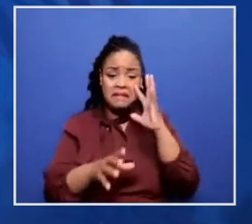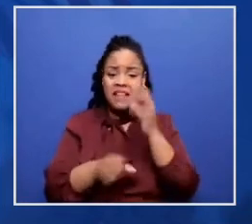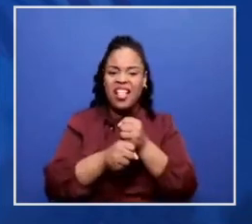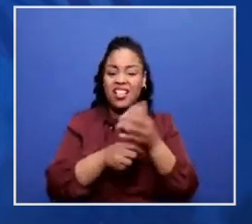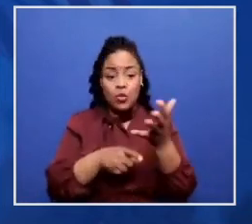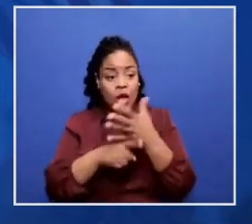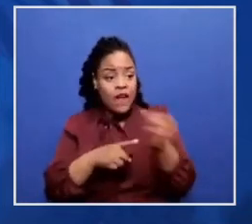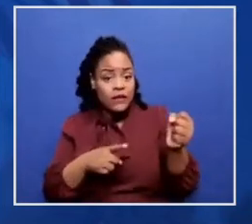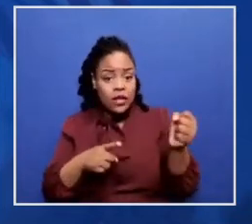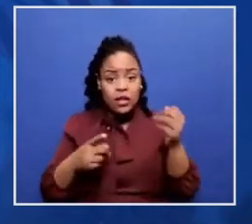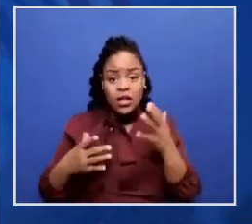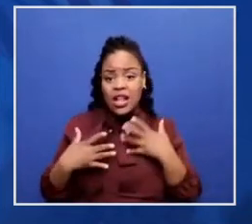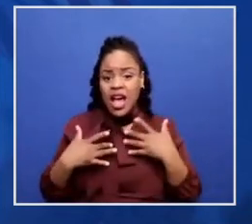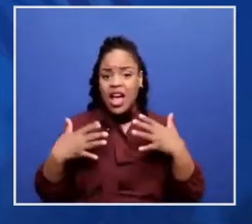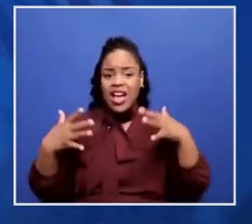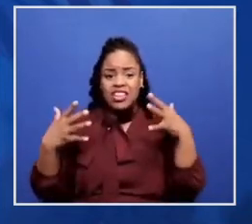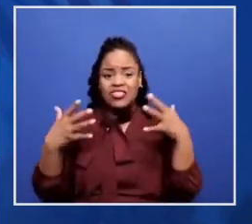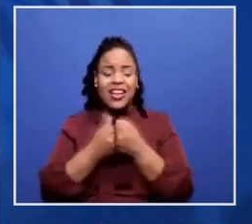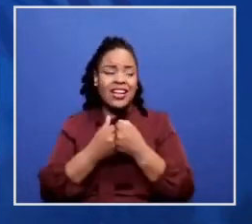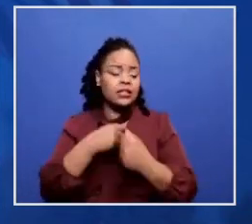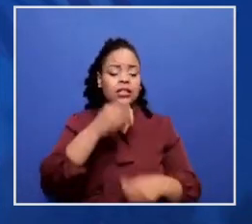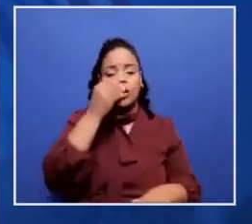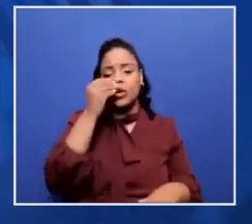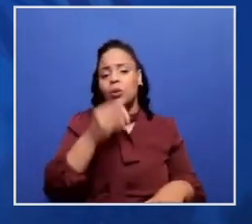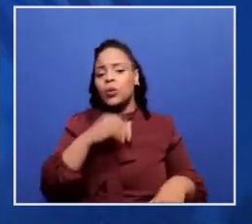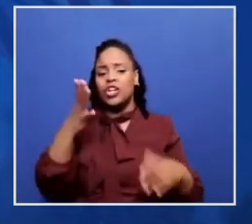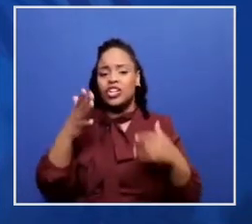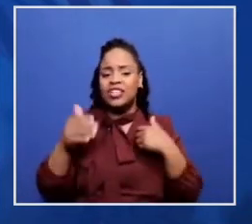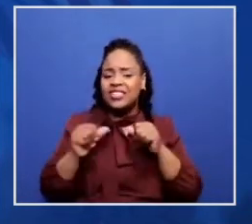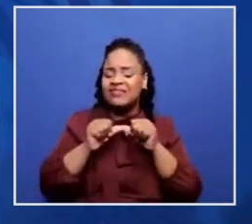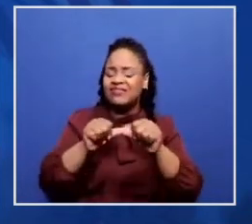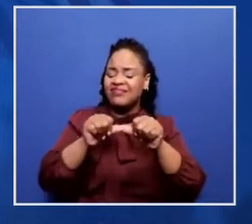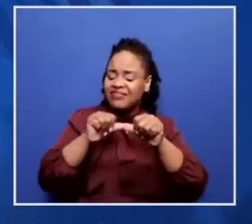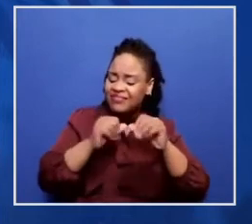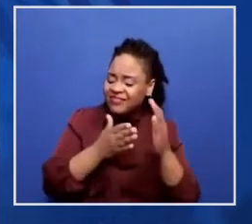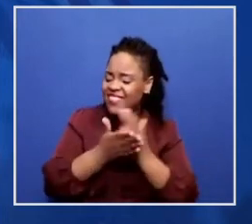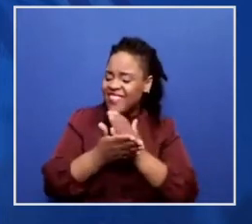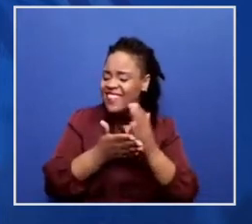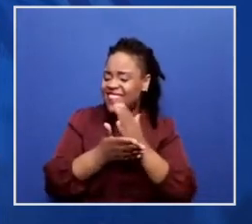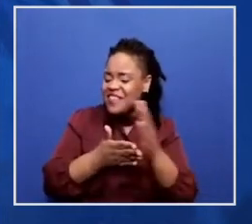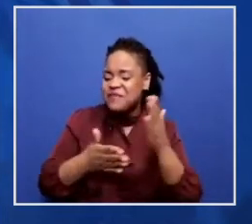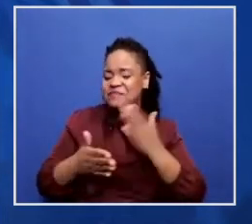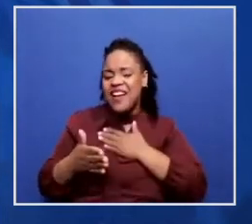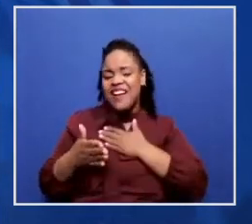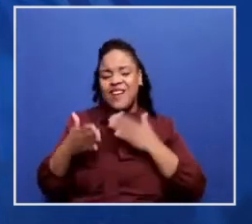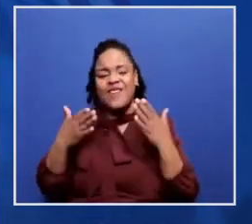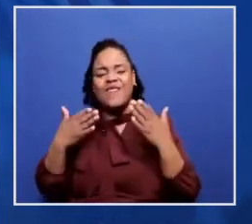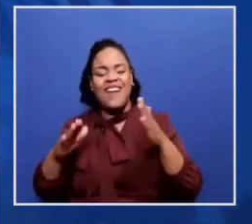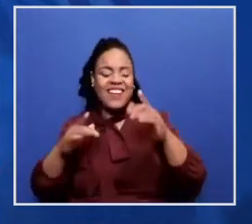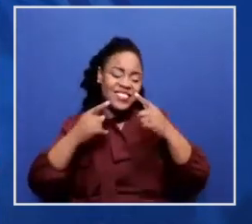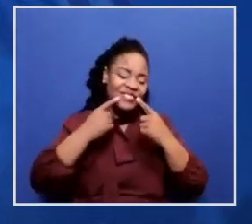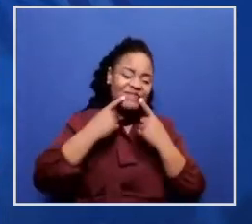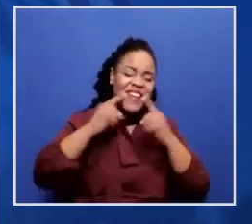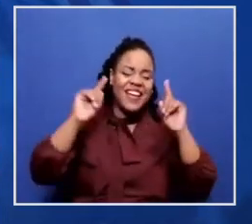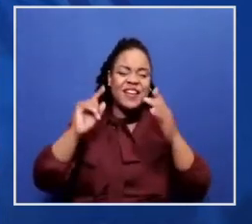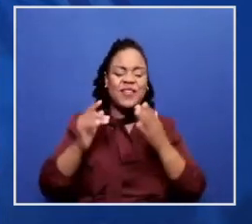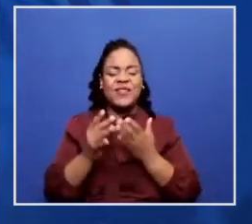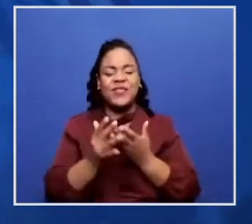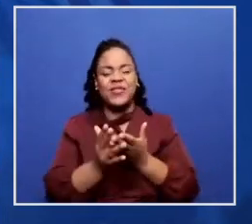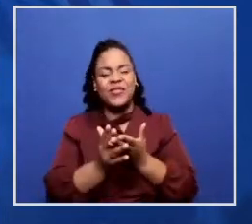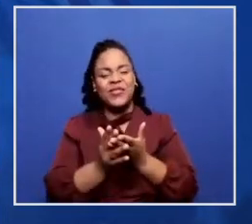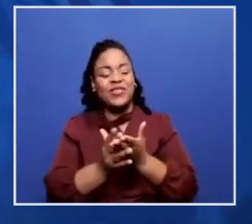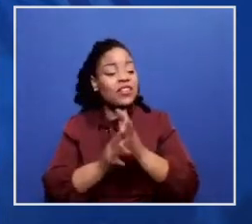care. I'm gonna do it my way. I can make it through this. You can throw the world in